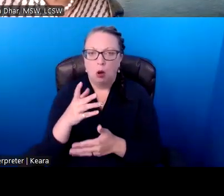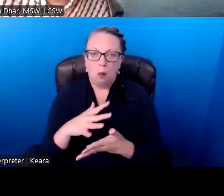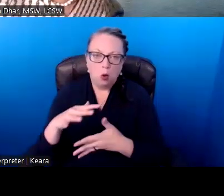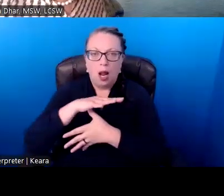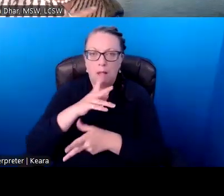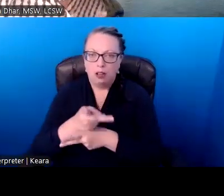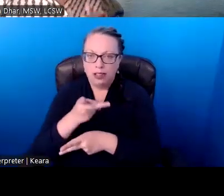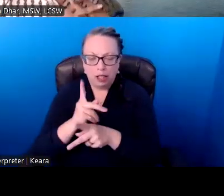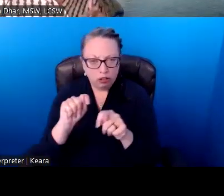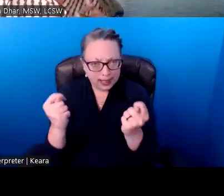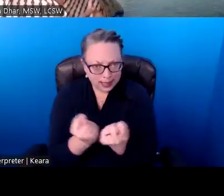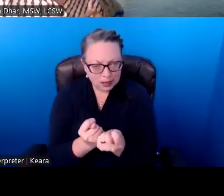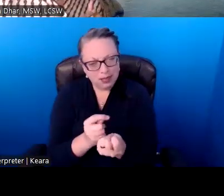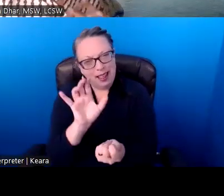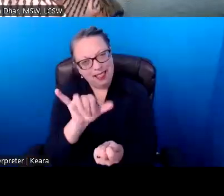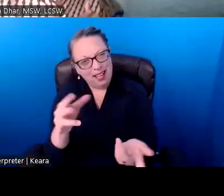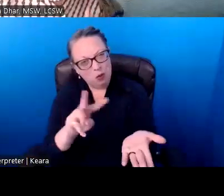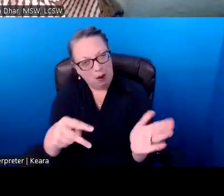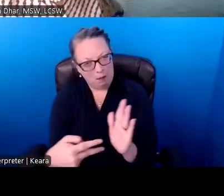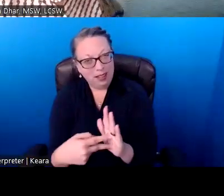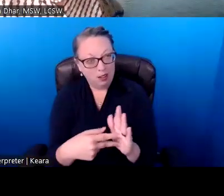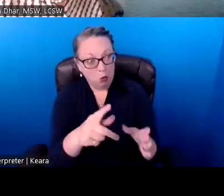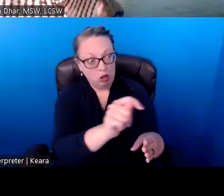teams? That is what I mean by